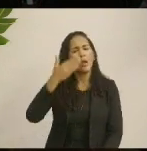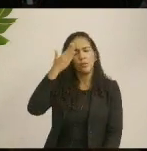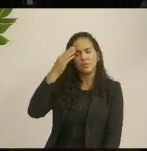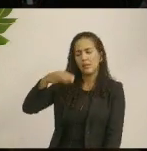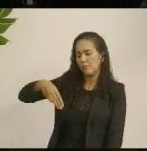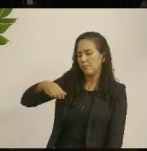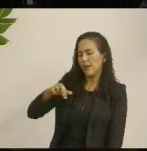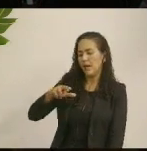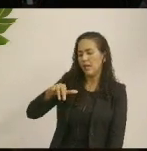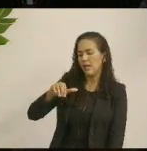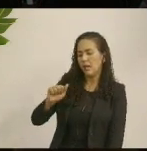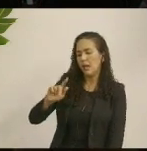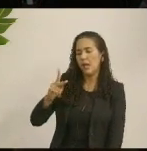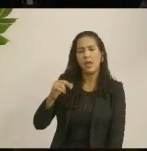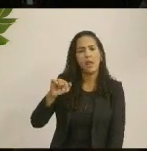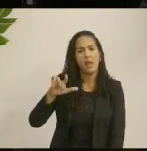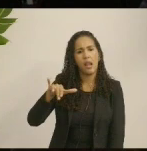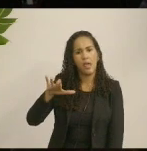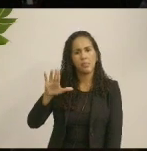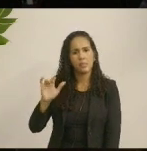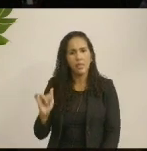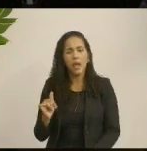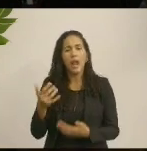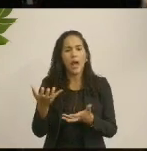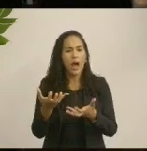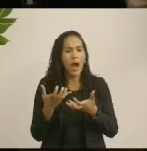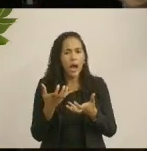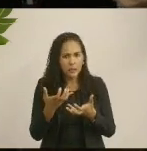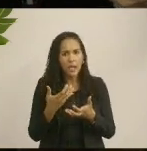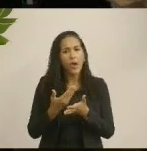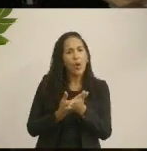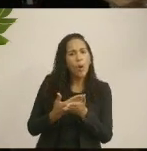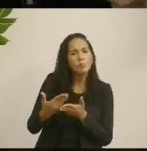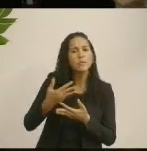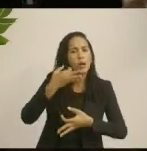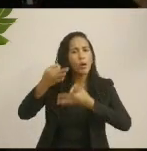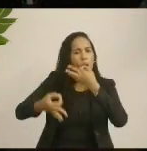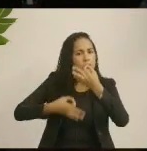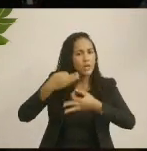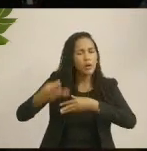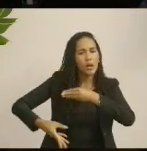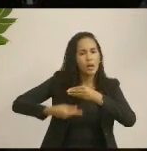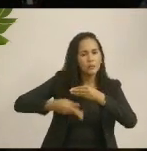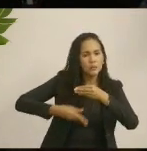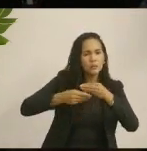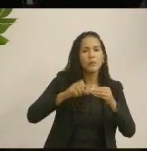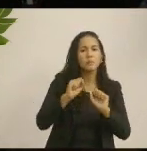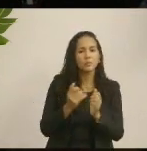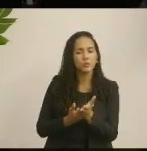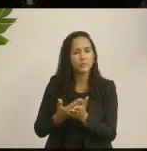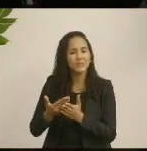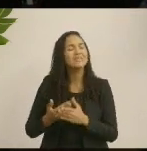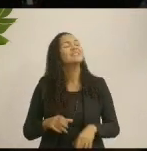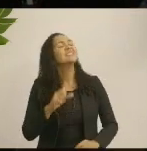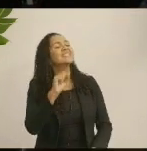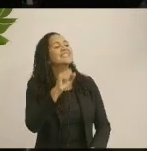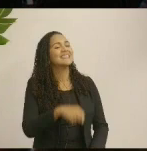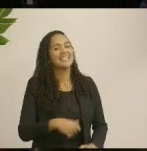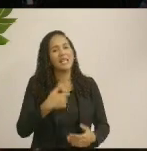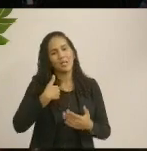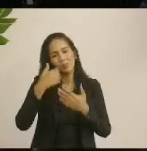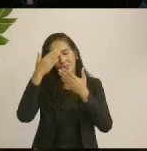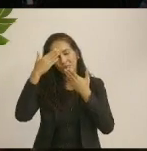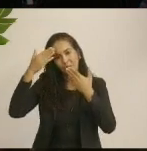start with this round of feedback. So Maria Elena, just go ahead. Yes, thank you. Salve Gianluca, saluti da